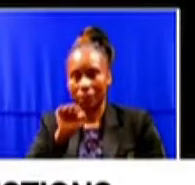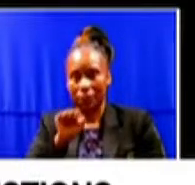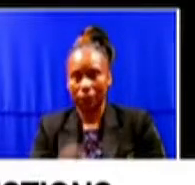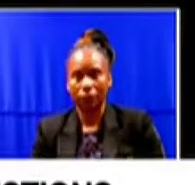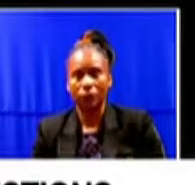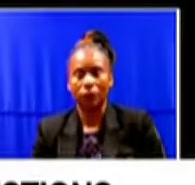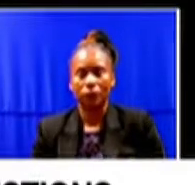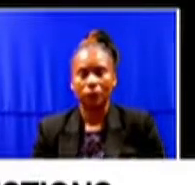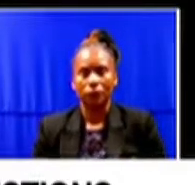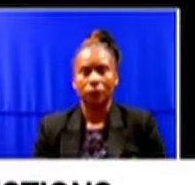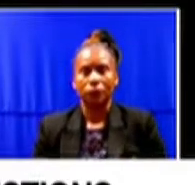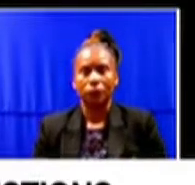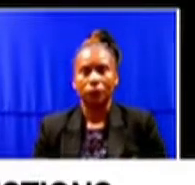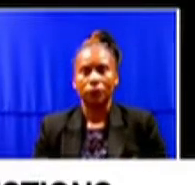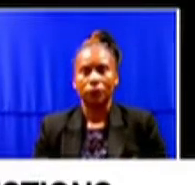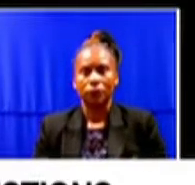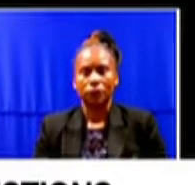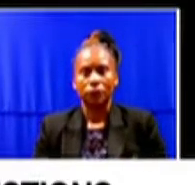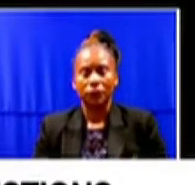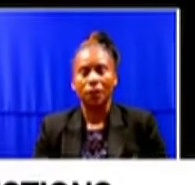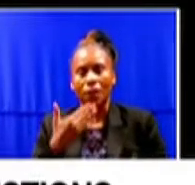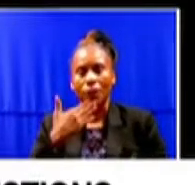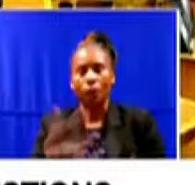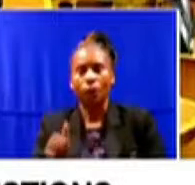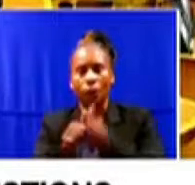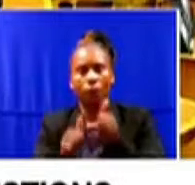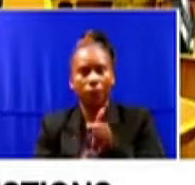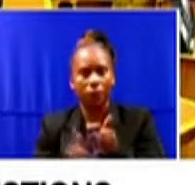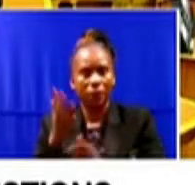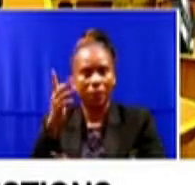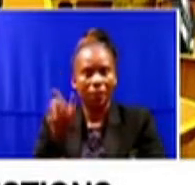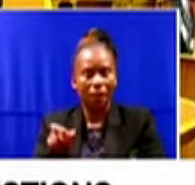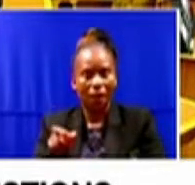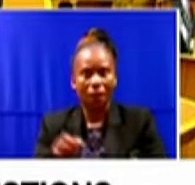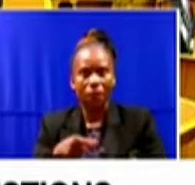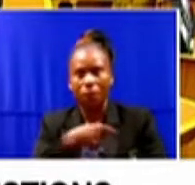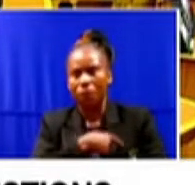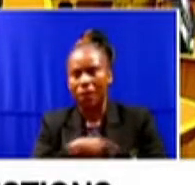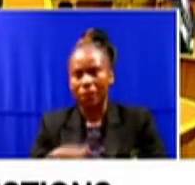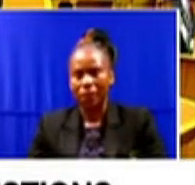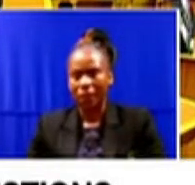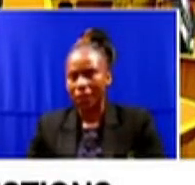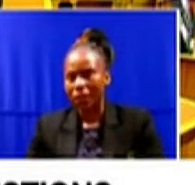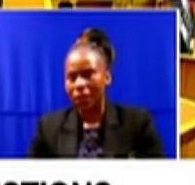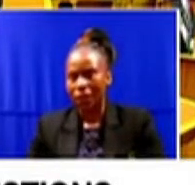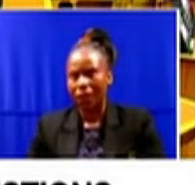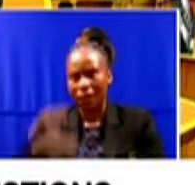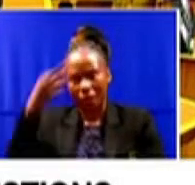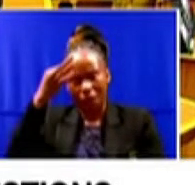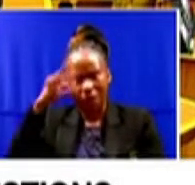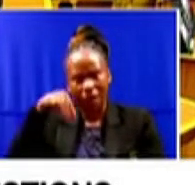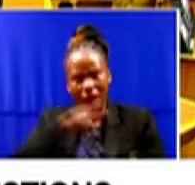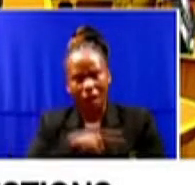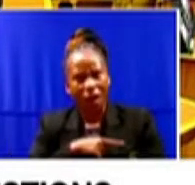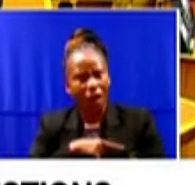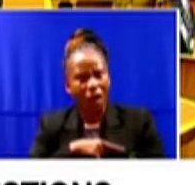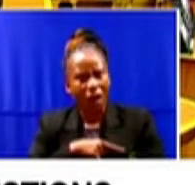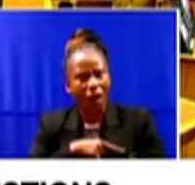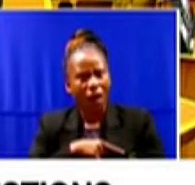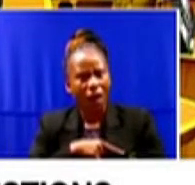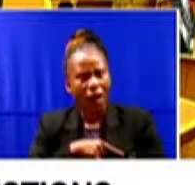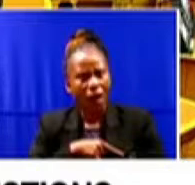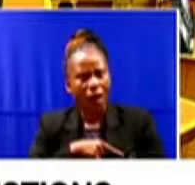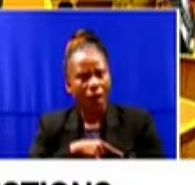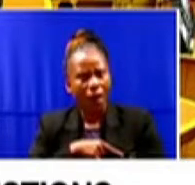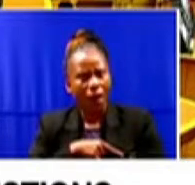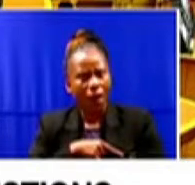supplementary question. Thank you, Deputy Speaker. Mr. President, our government subscribes to providing the